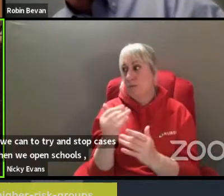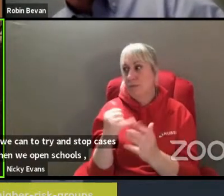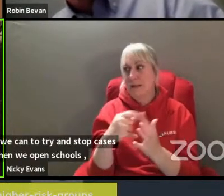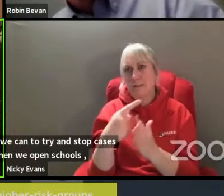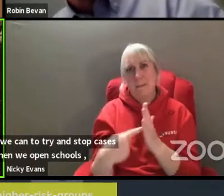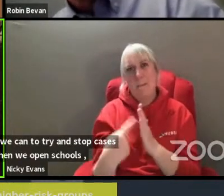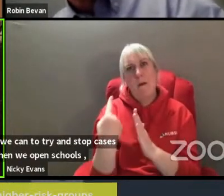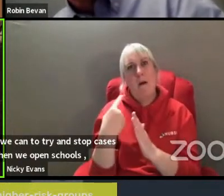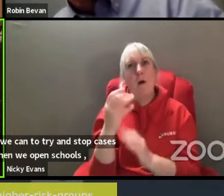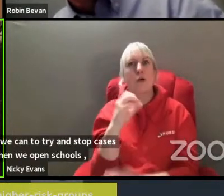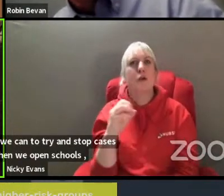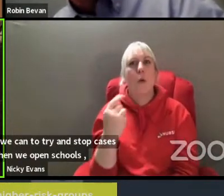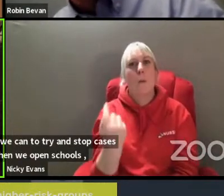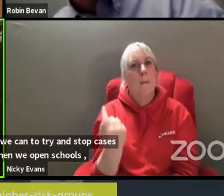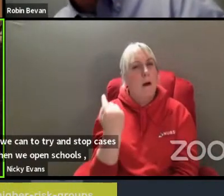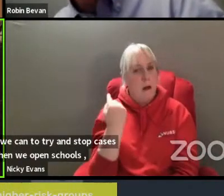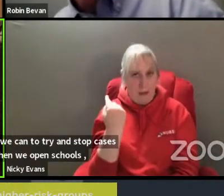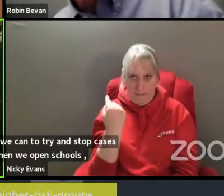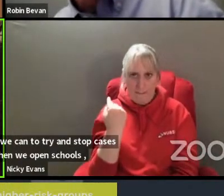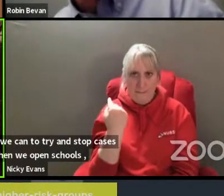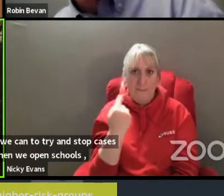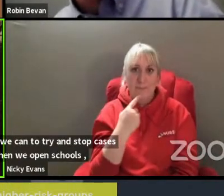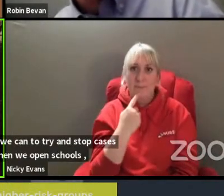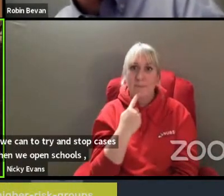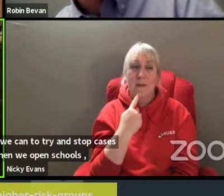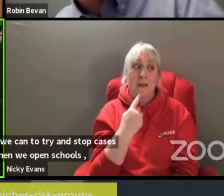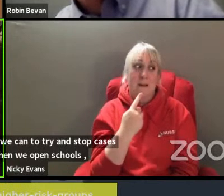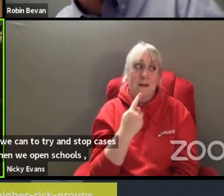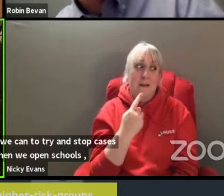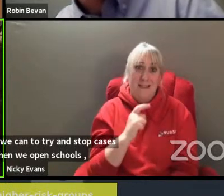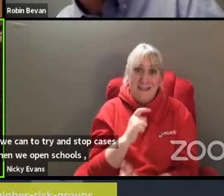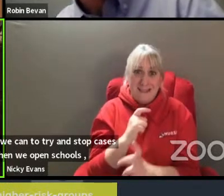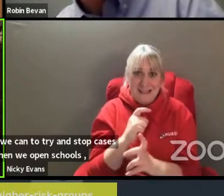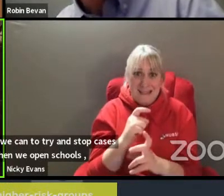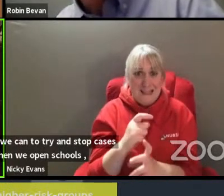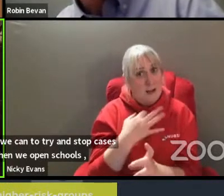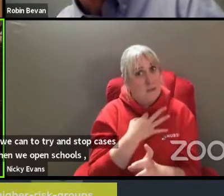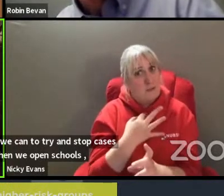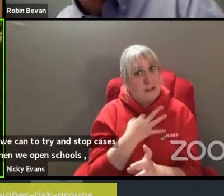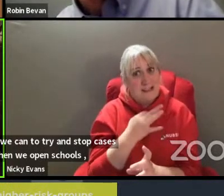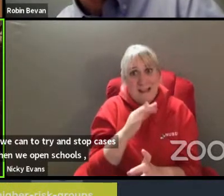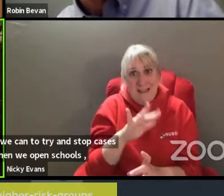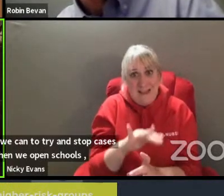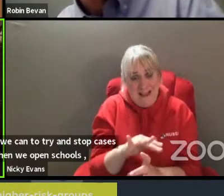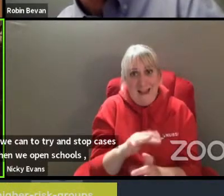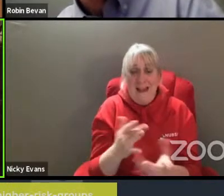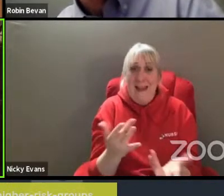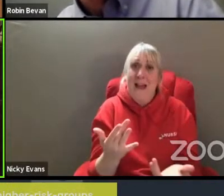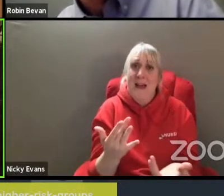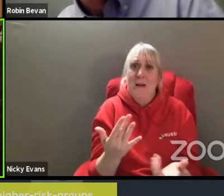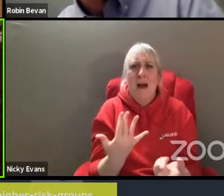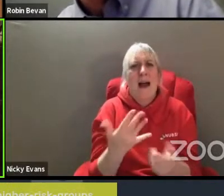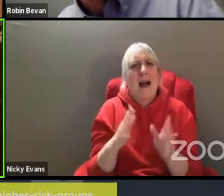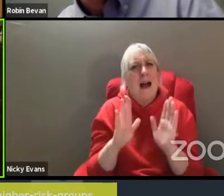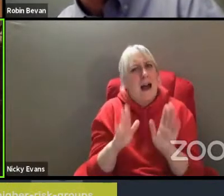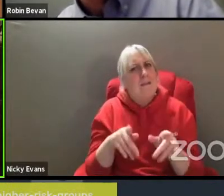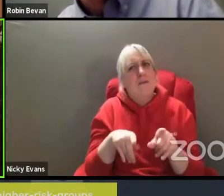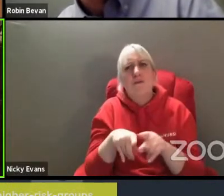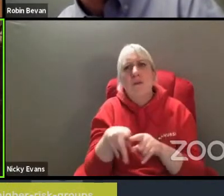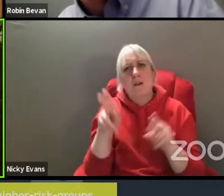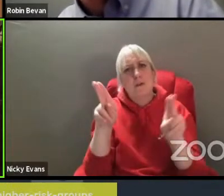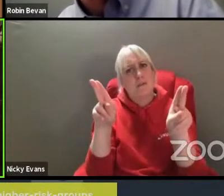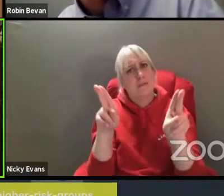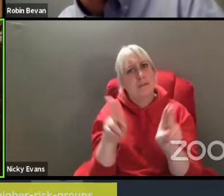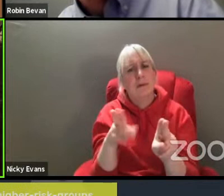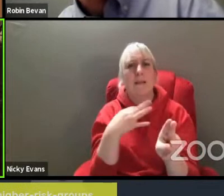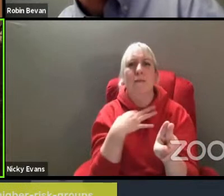levels they were in December. But that isn't to minimize. There's still risks and we have to do everything we can to minimize those risks. And the first of those